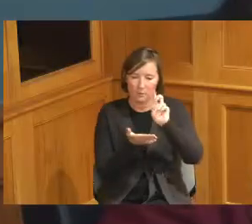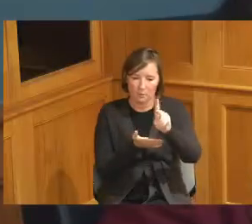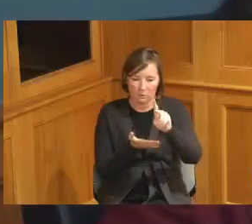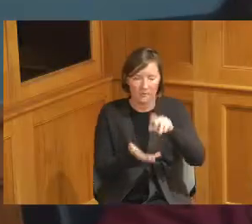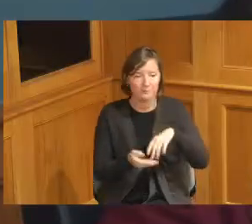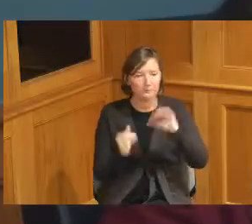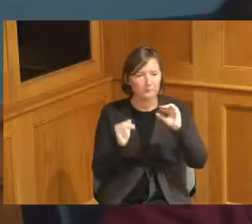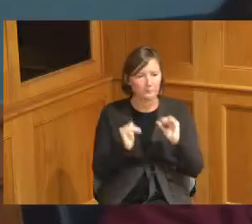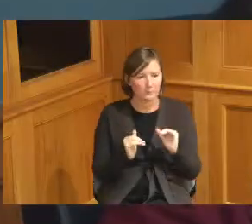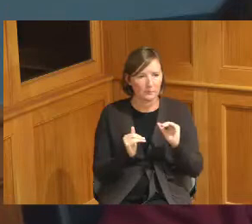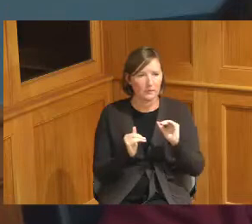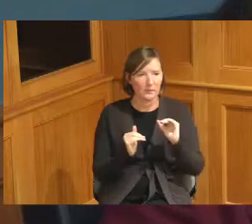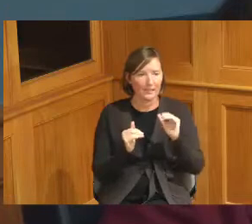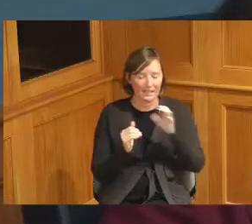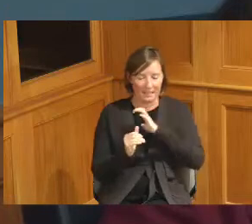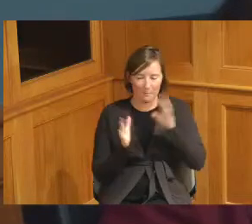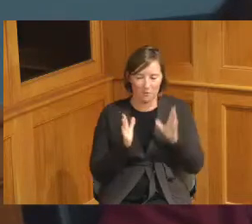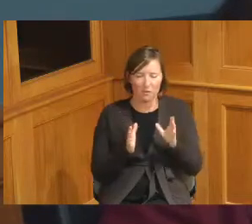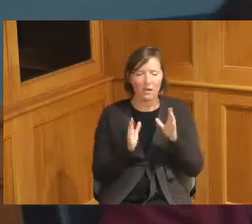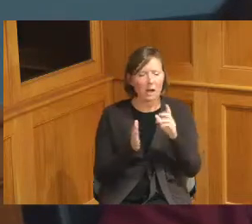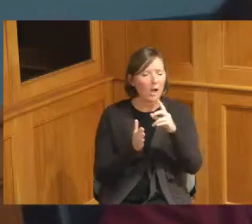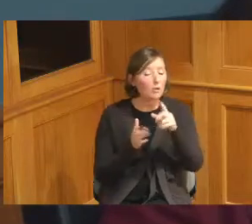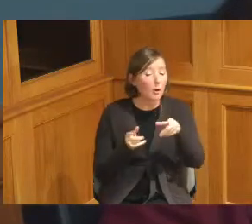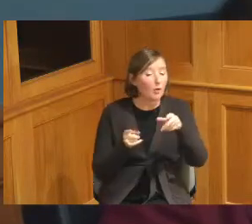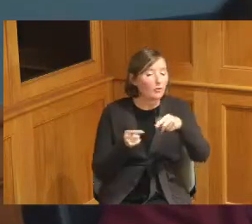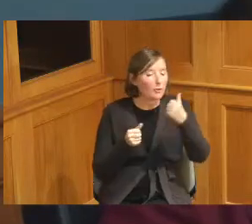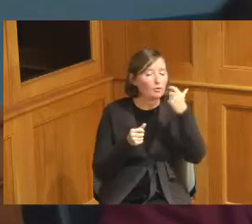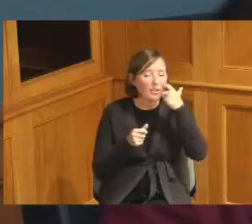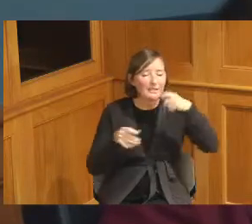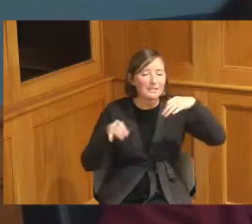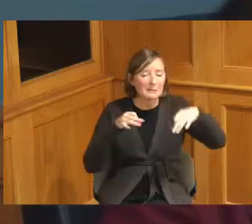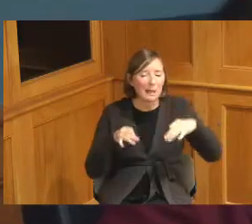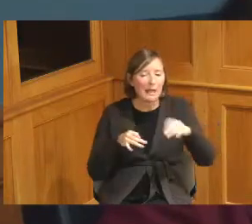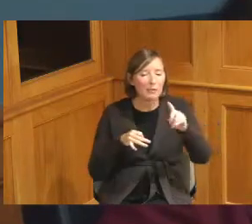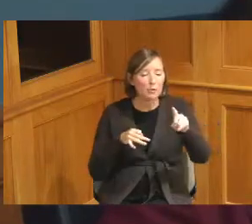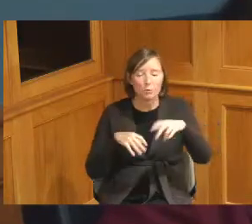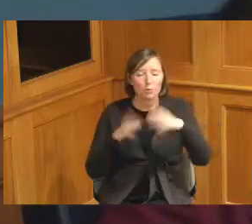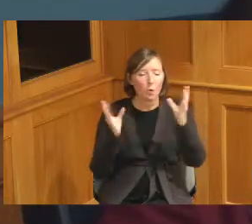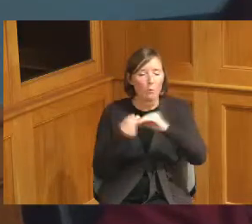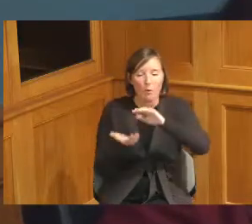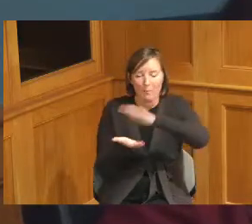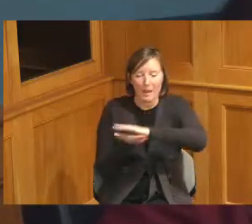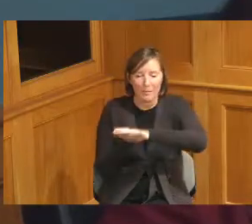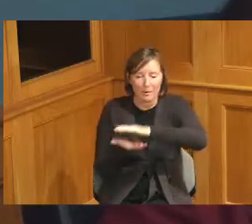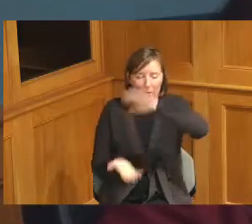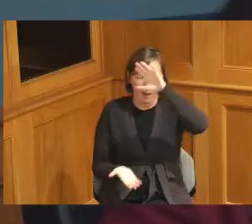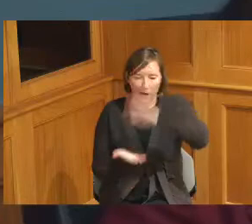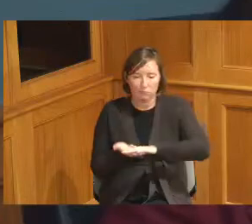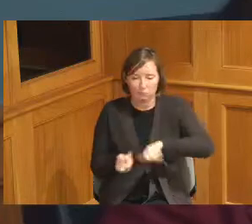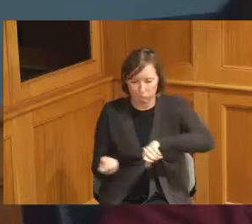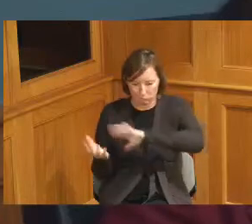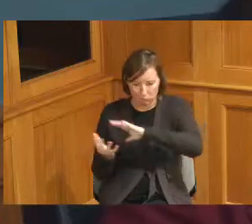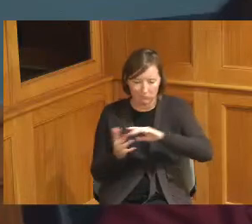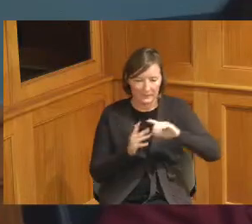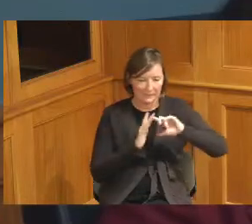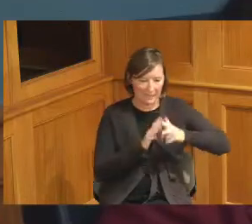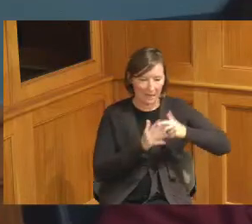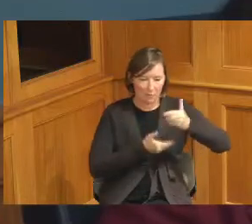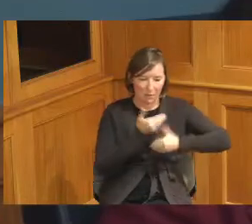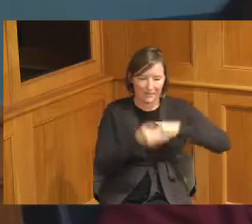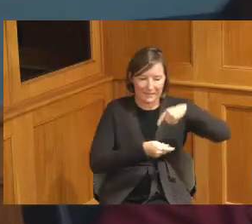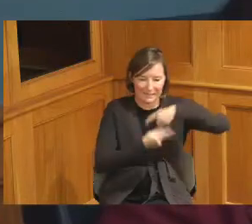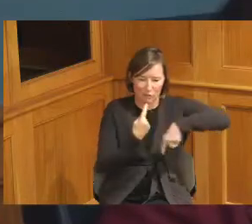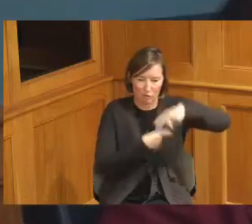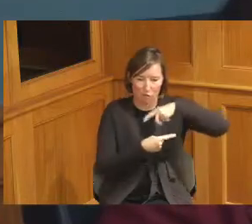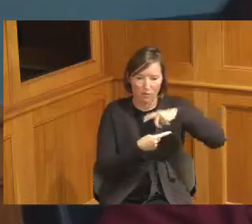The paperless internet process is great. We don't need all that paper, but I was just wondering, I don't remember you